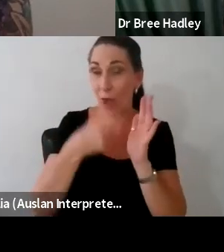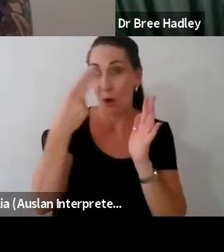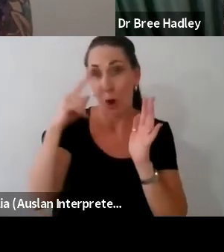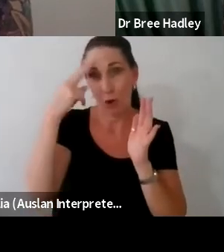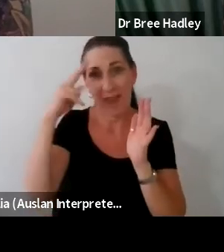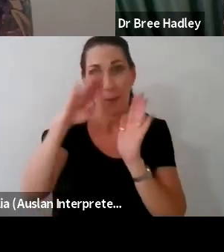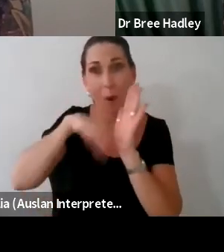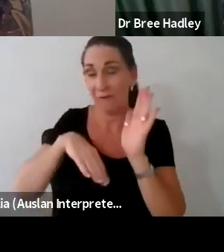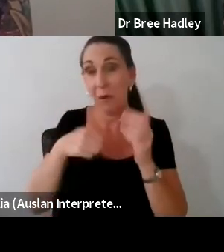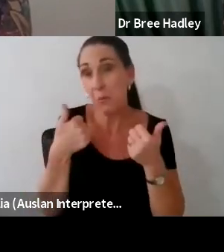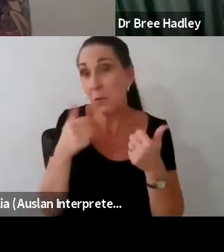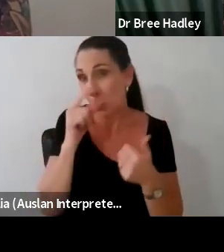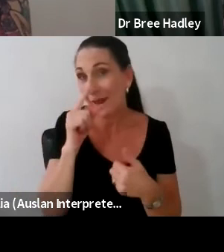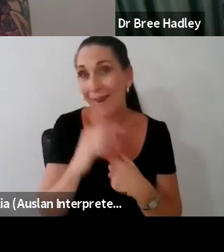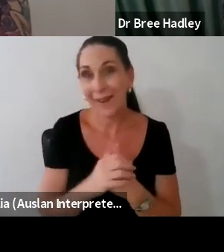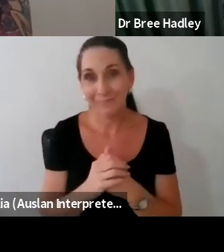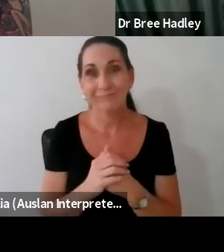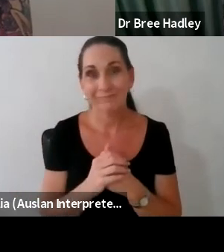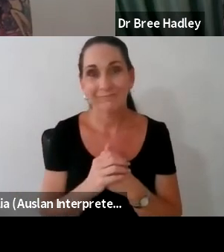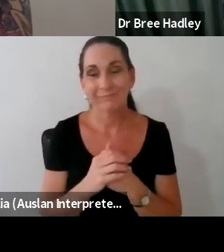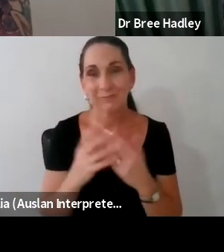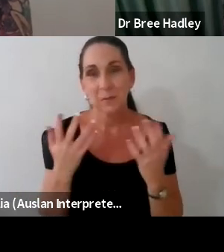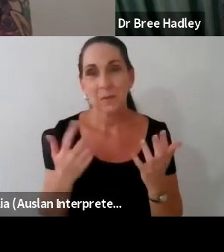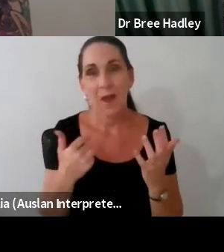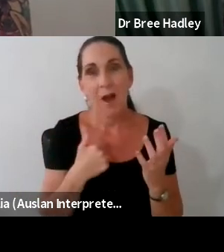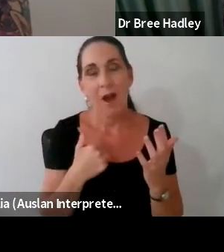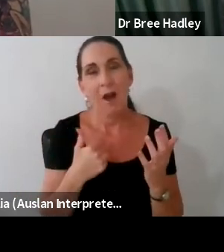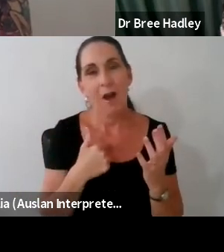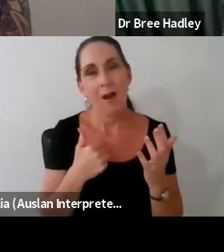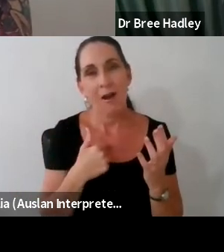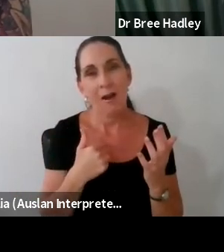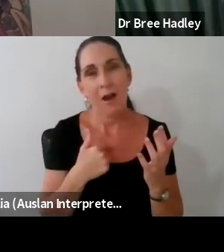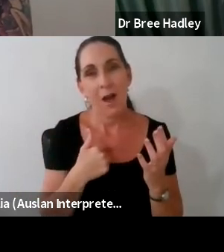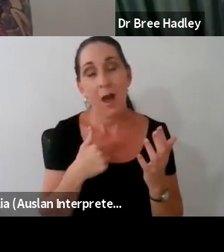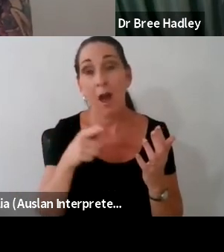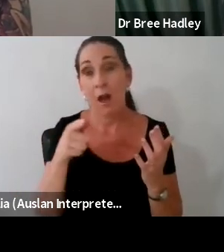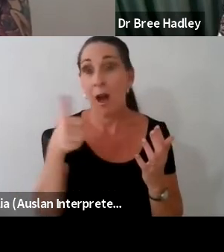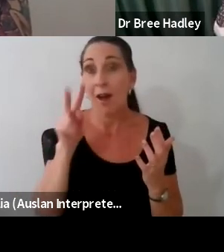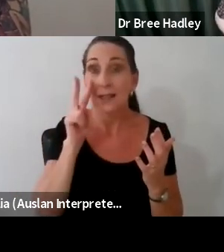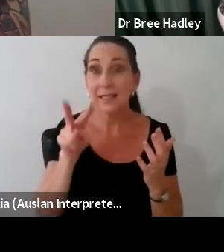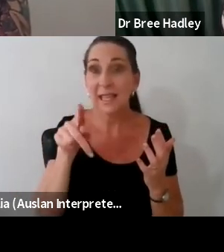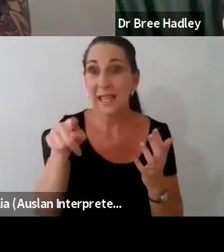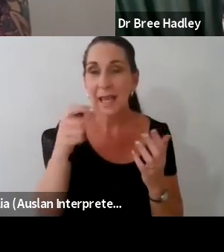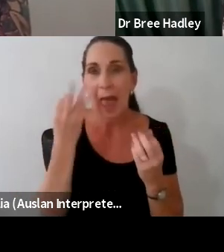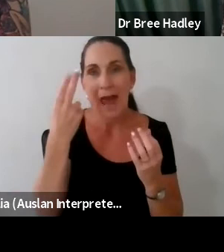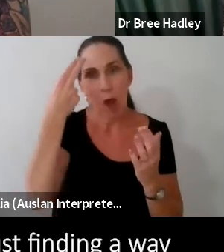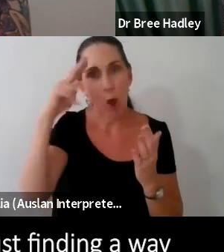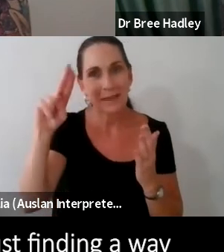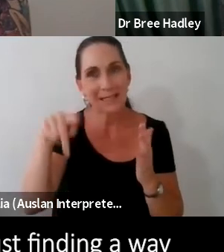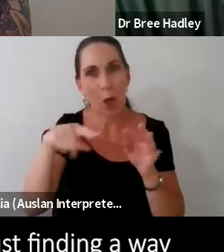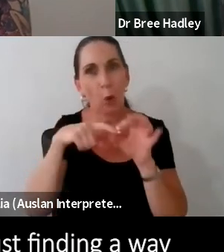it. And I actually... Yes, I think I see an anonymous question here.